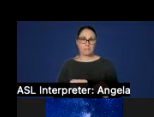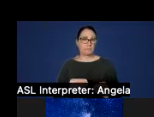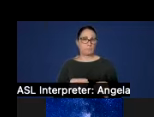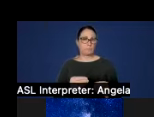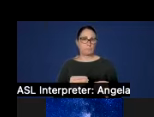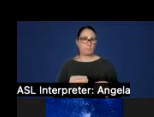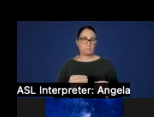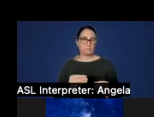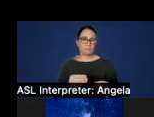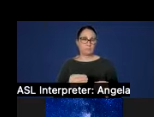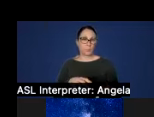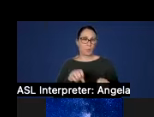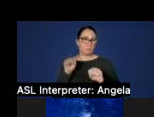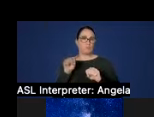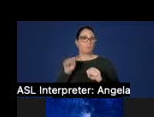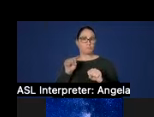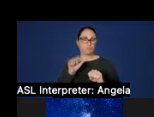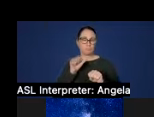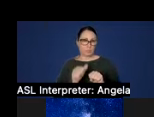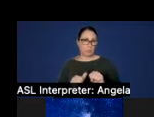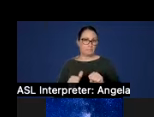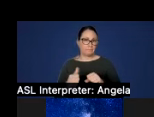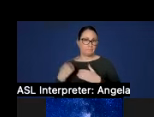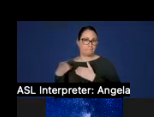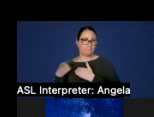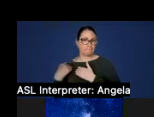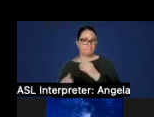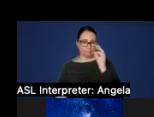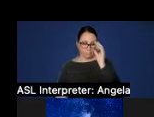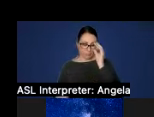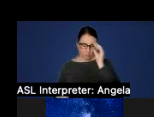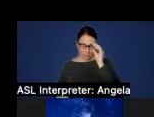engage with. Okay, so here's some